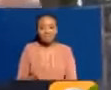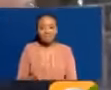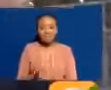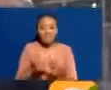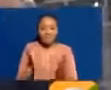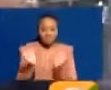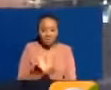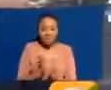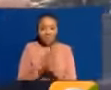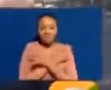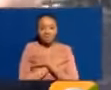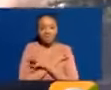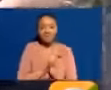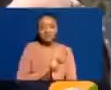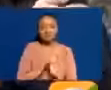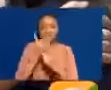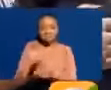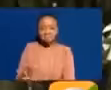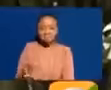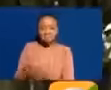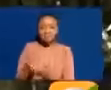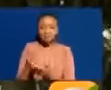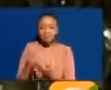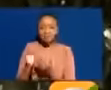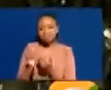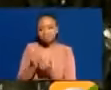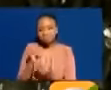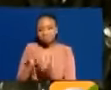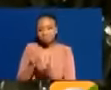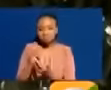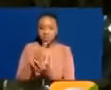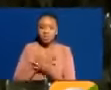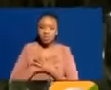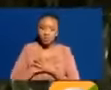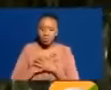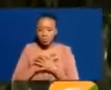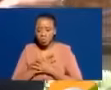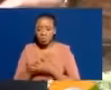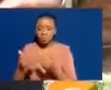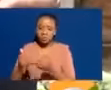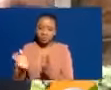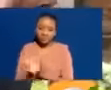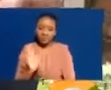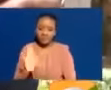Family and friends console Lucy Githua at their home in Ridgeways, Nairobi.